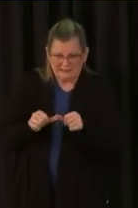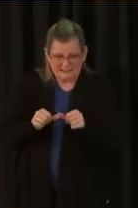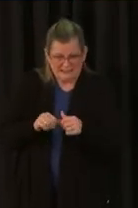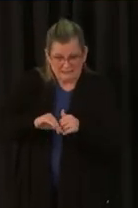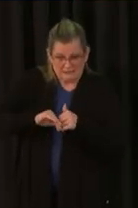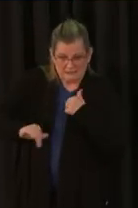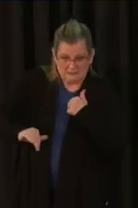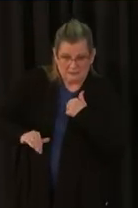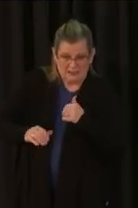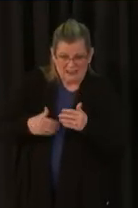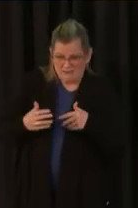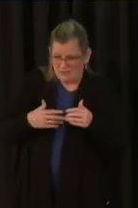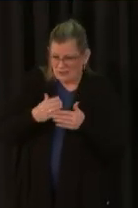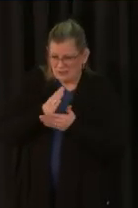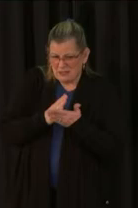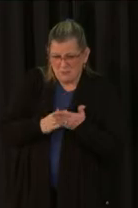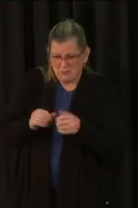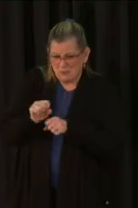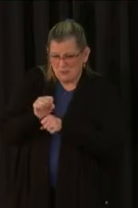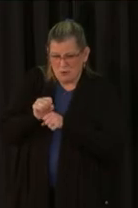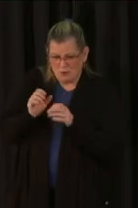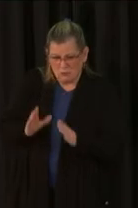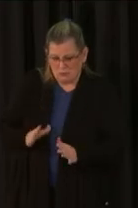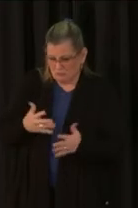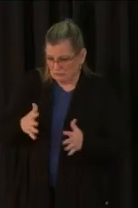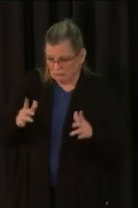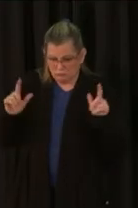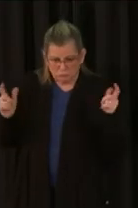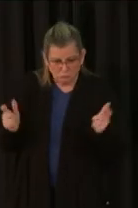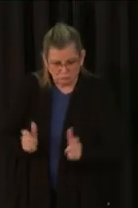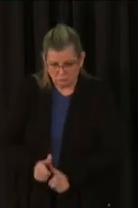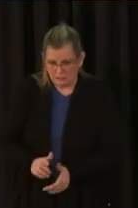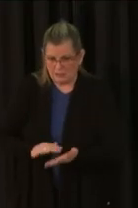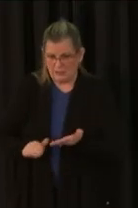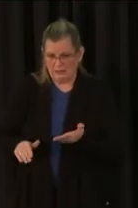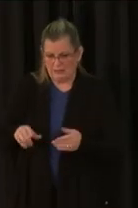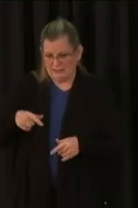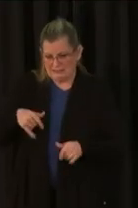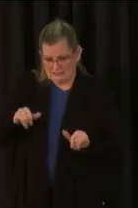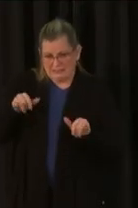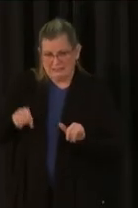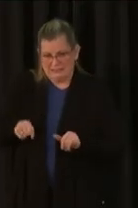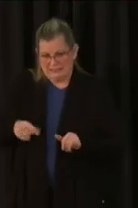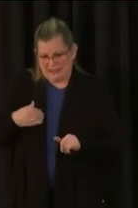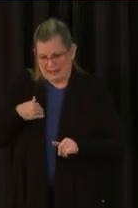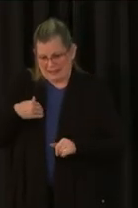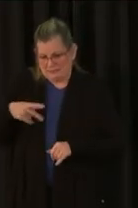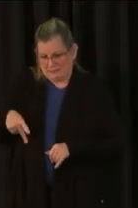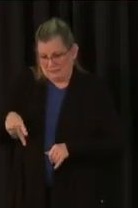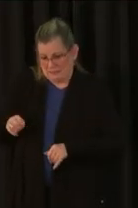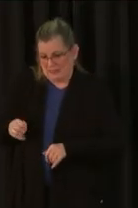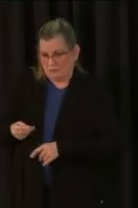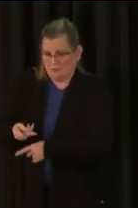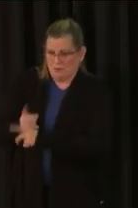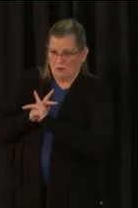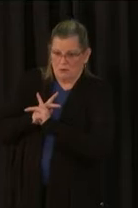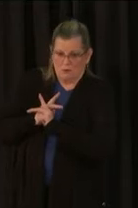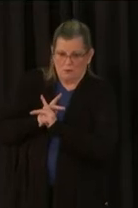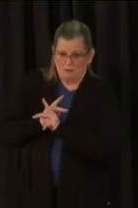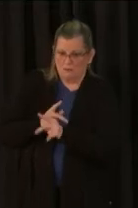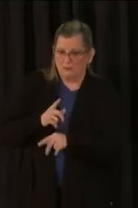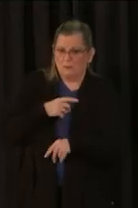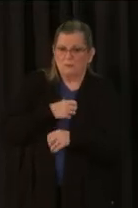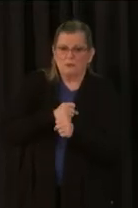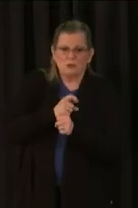even after some of the workforce reduction. And while, we had to jump on it right away to make sure